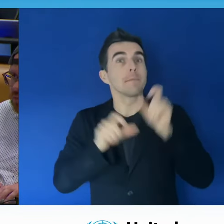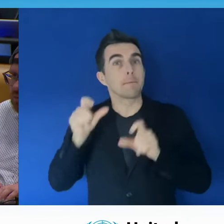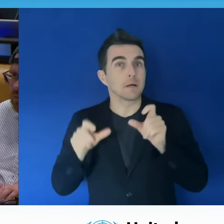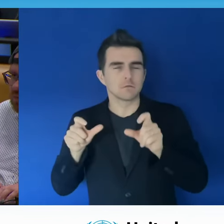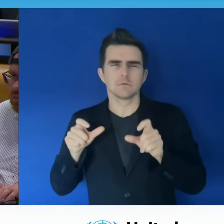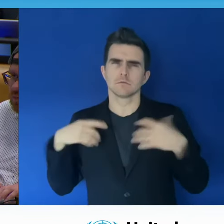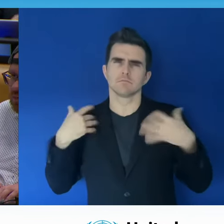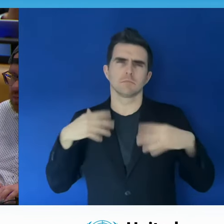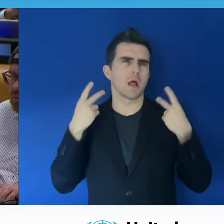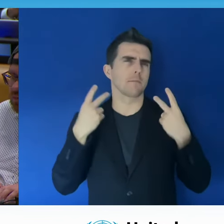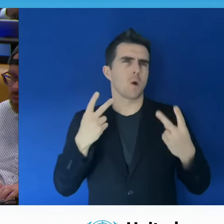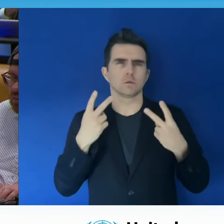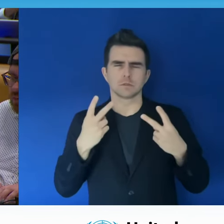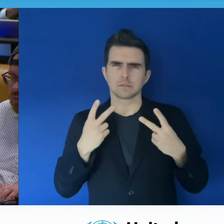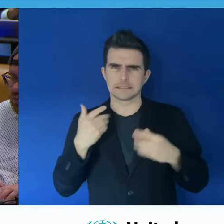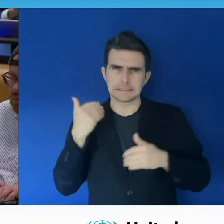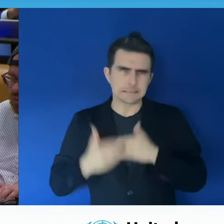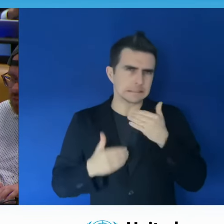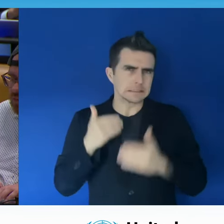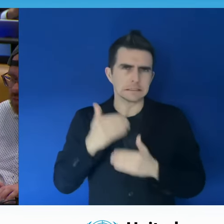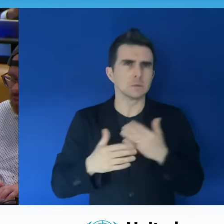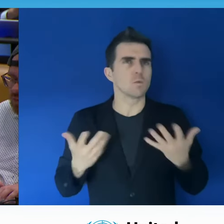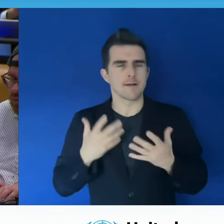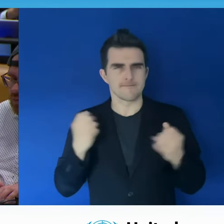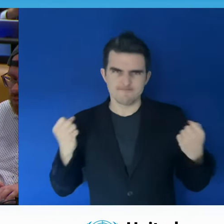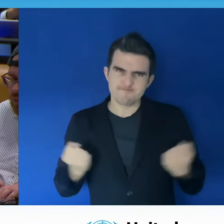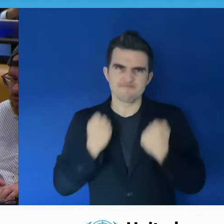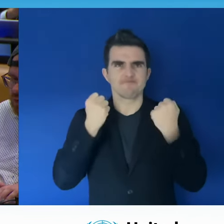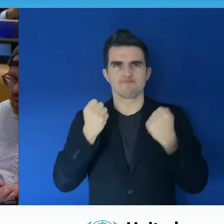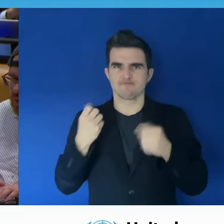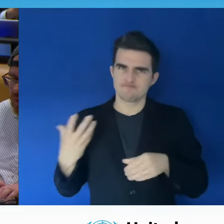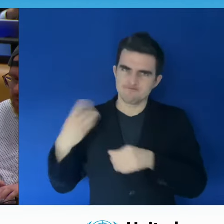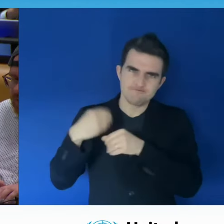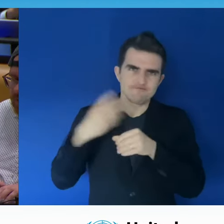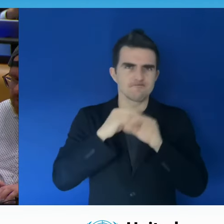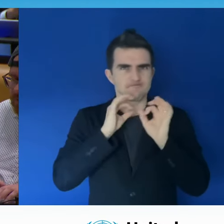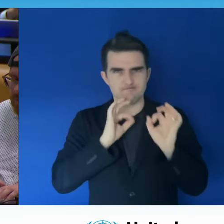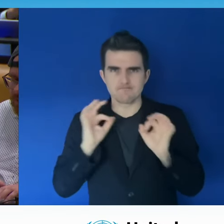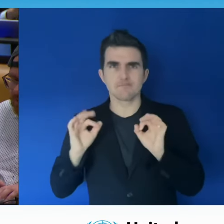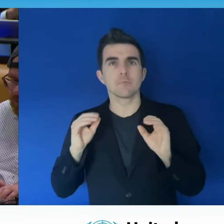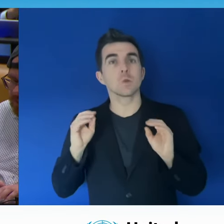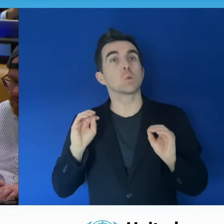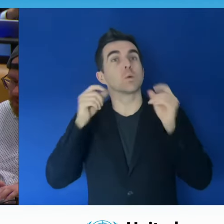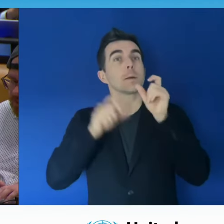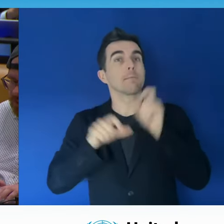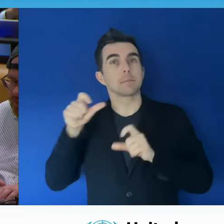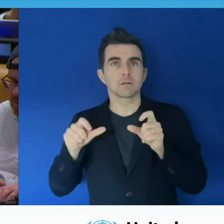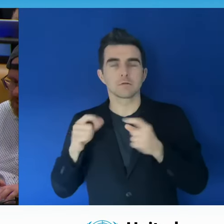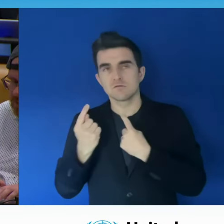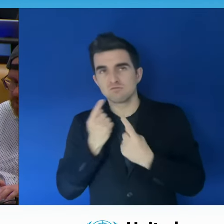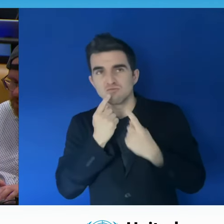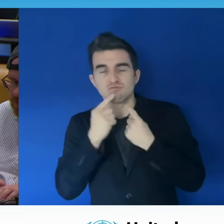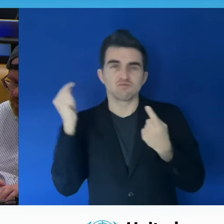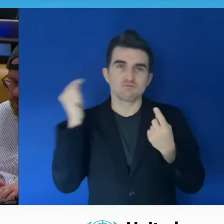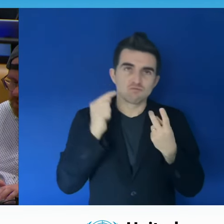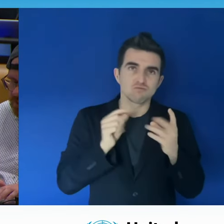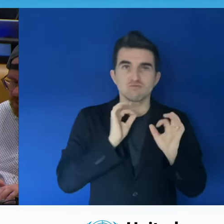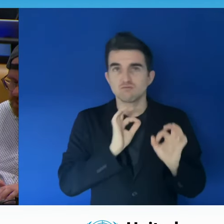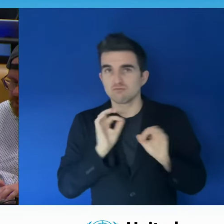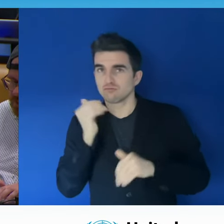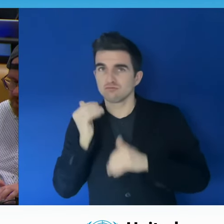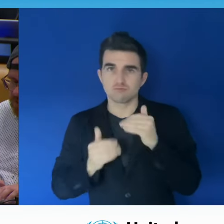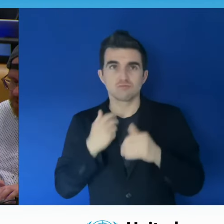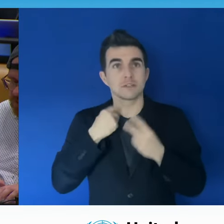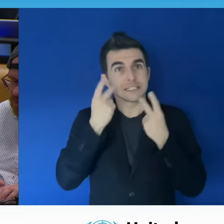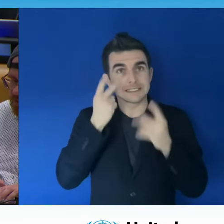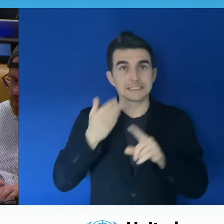to decision-making processes. Even though, as we saw earlier, there's a desire to participate socially, this does not lead to